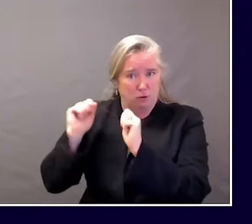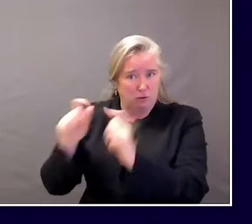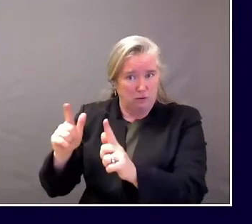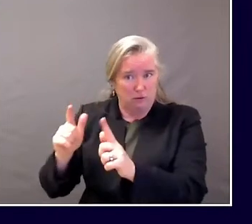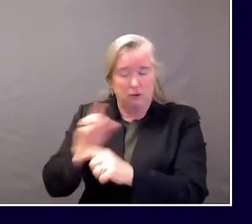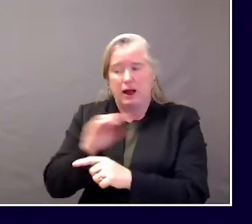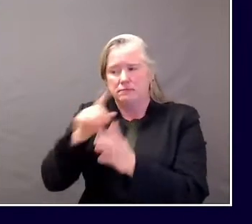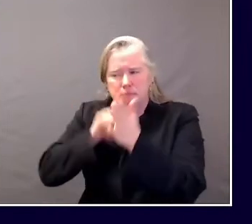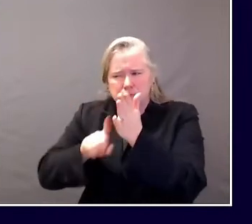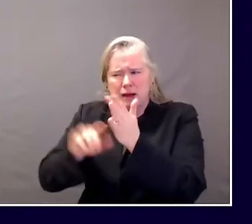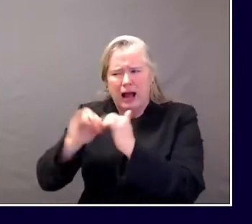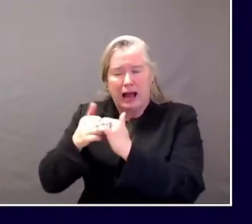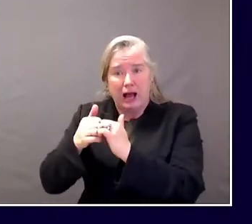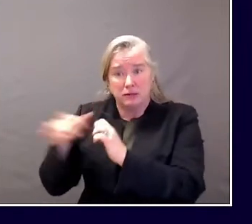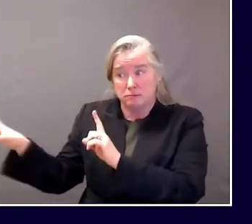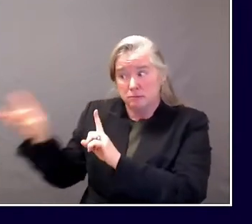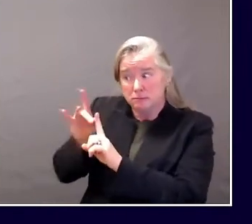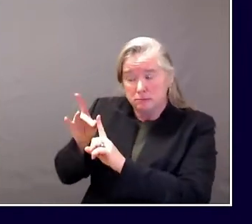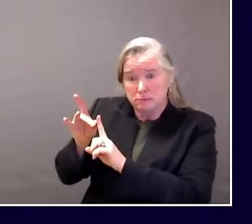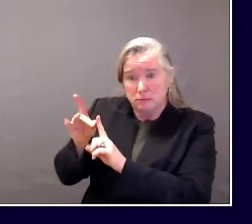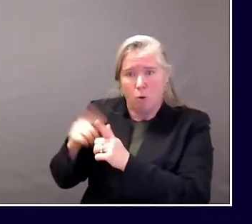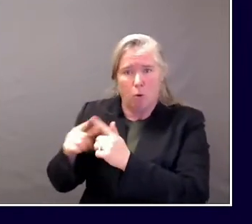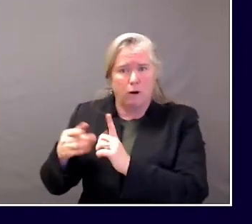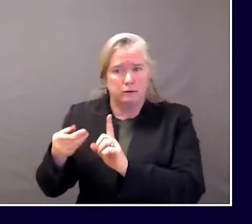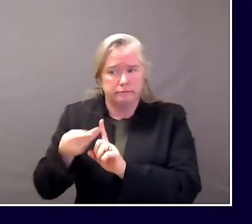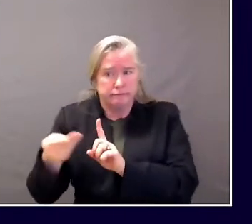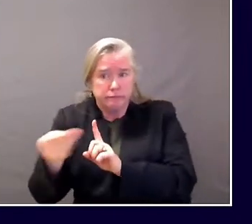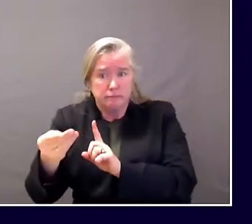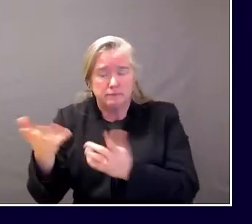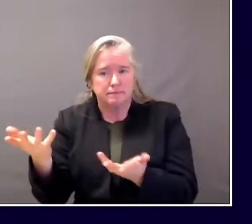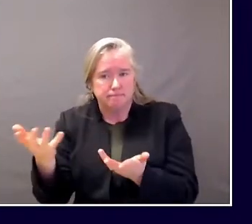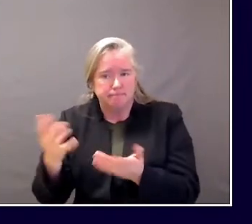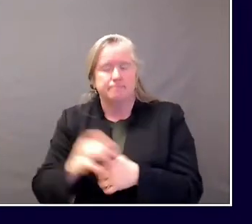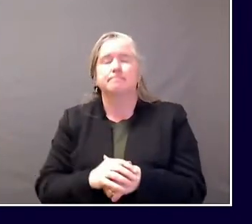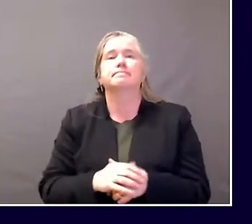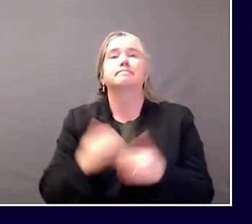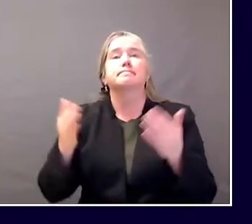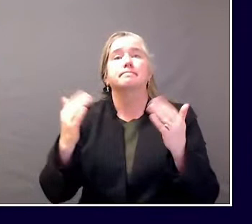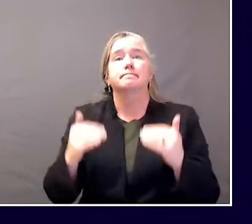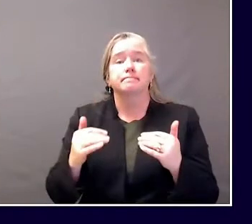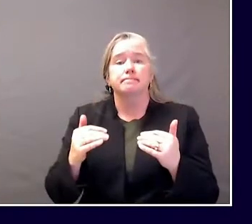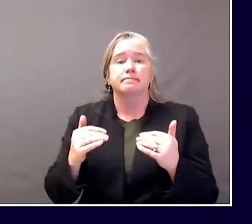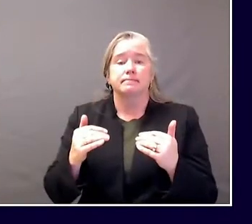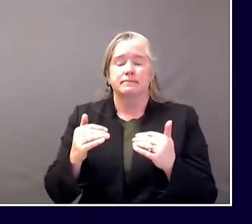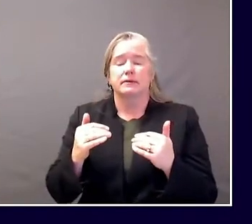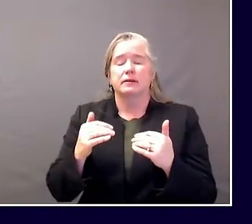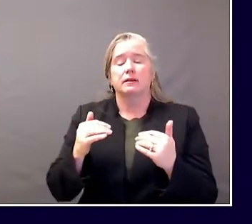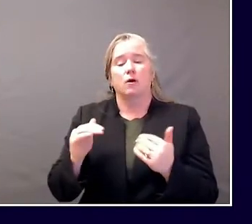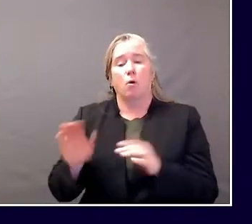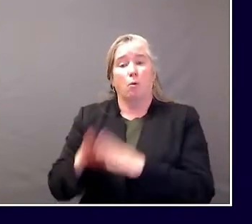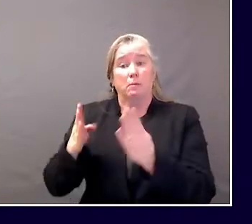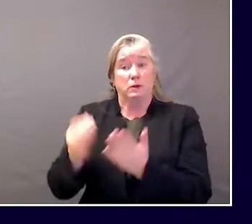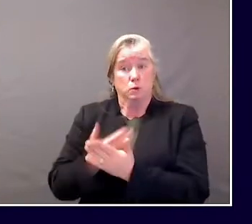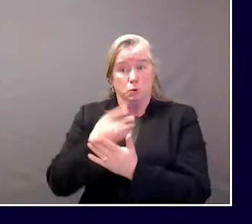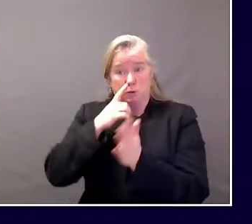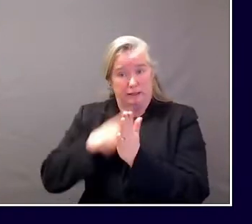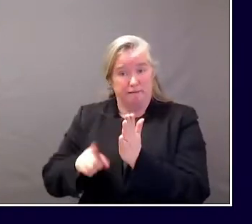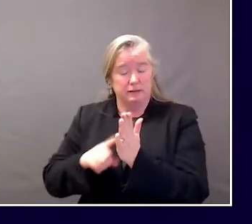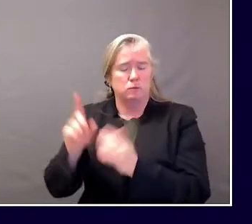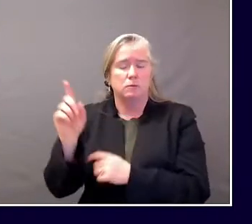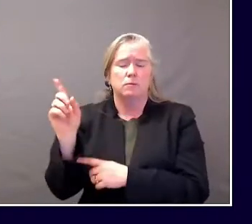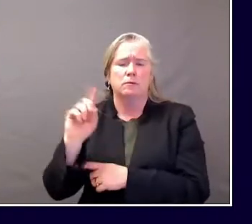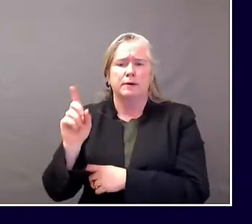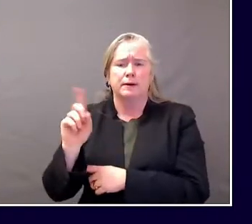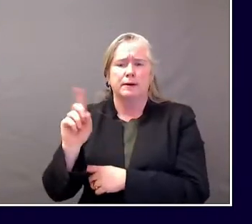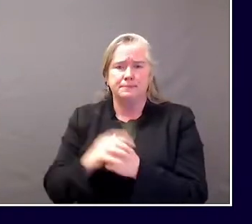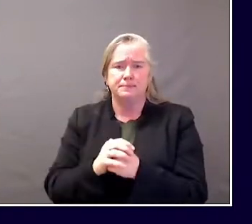that outbreak may have started. We're also opening a preliminary investigation into an outbreak